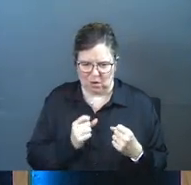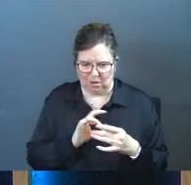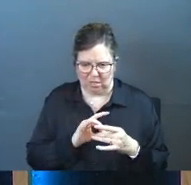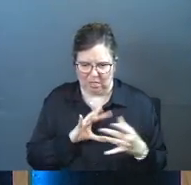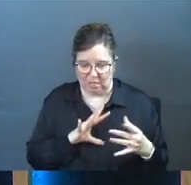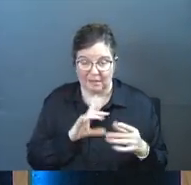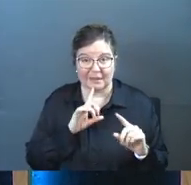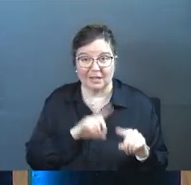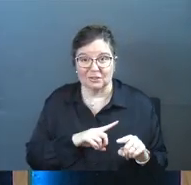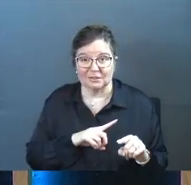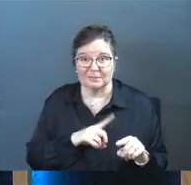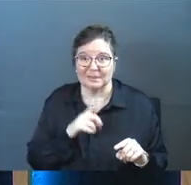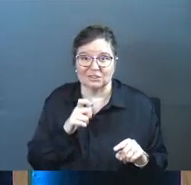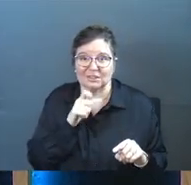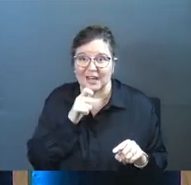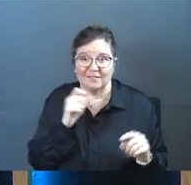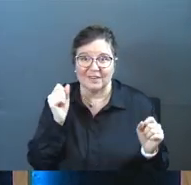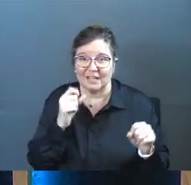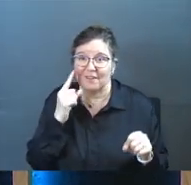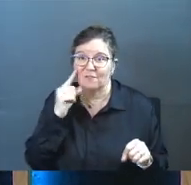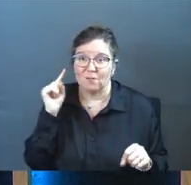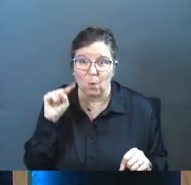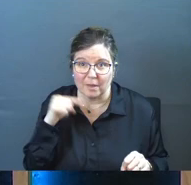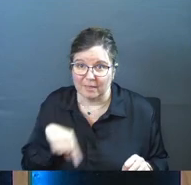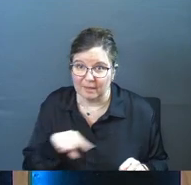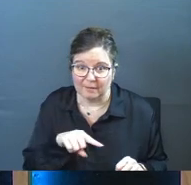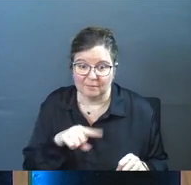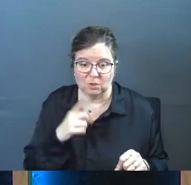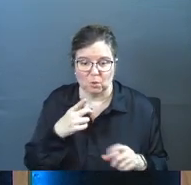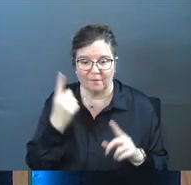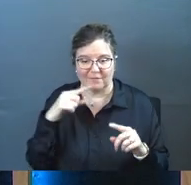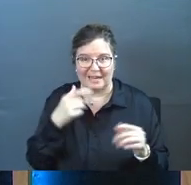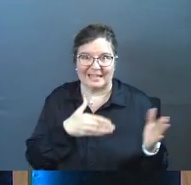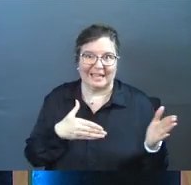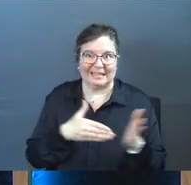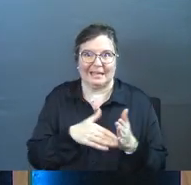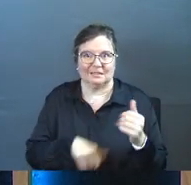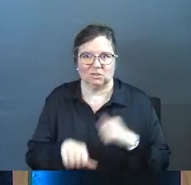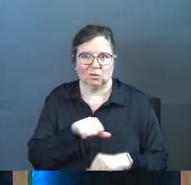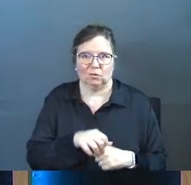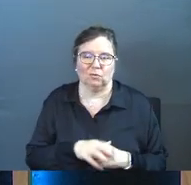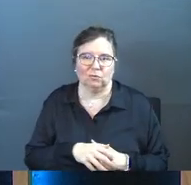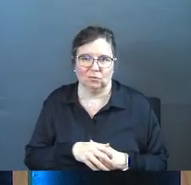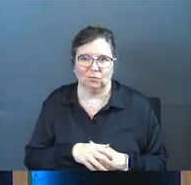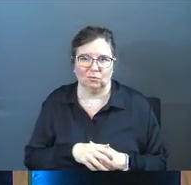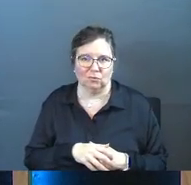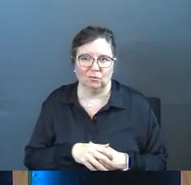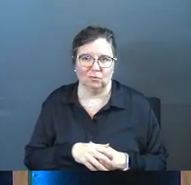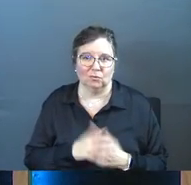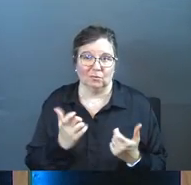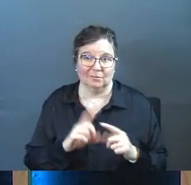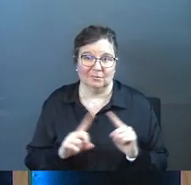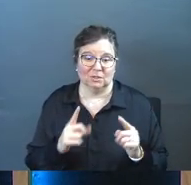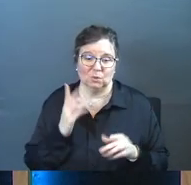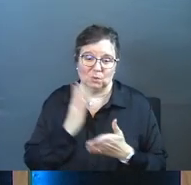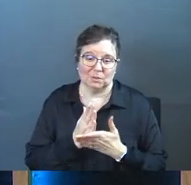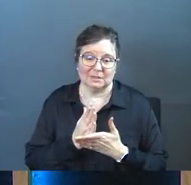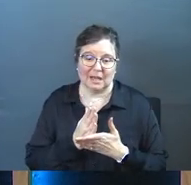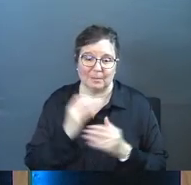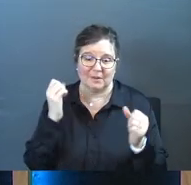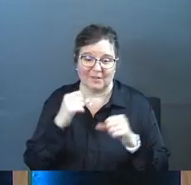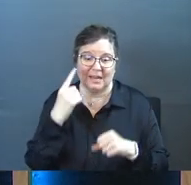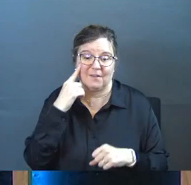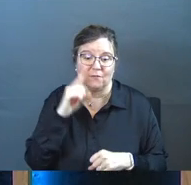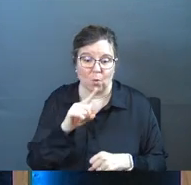And the answer is because you're not fighting for each other. You're fighting against each other. You stopped fighting